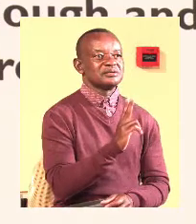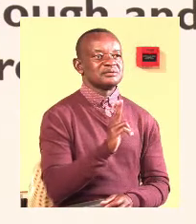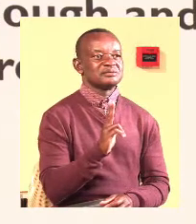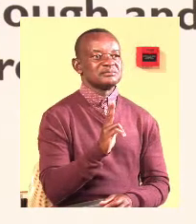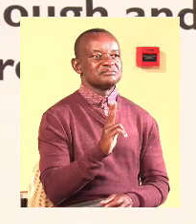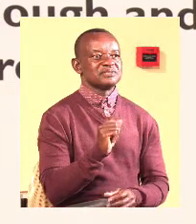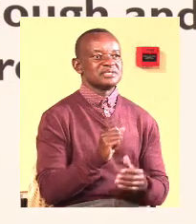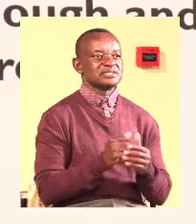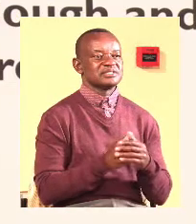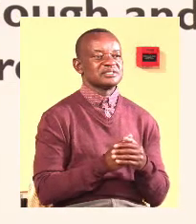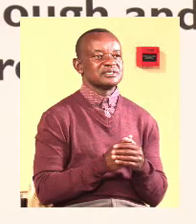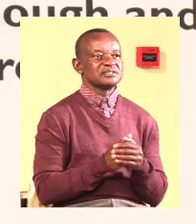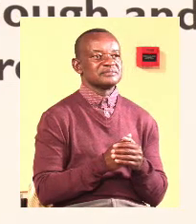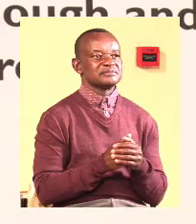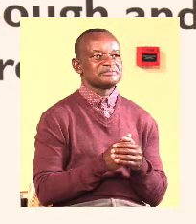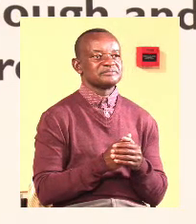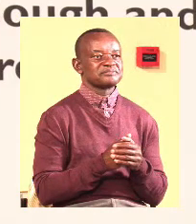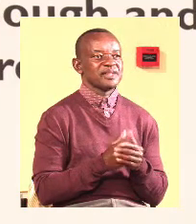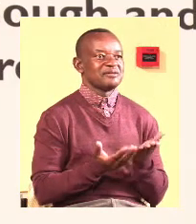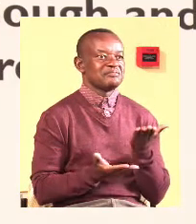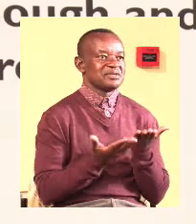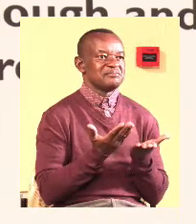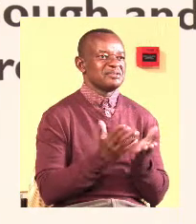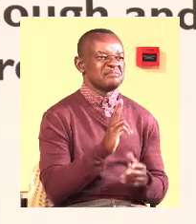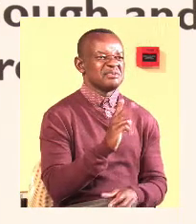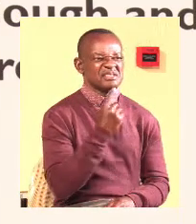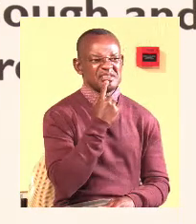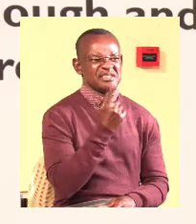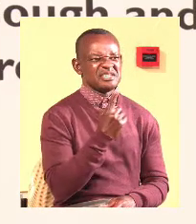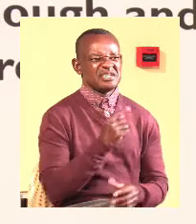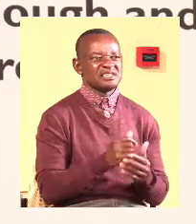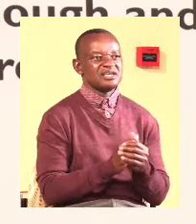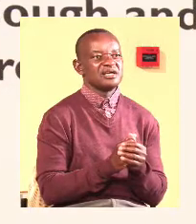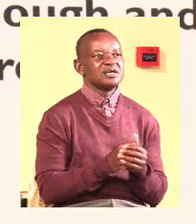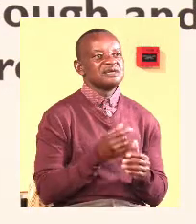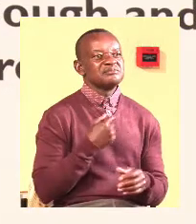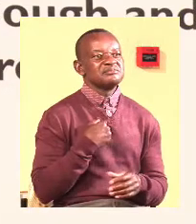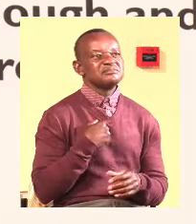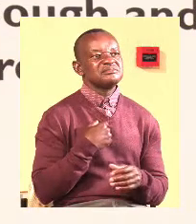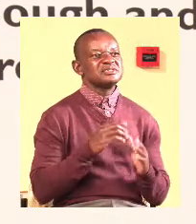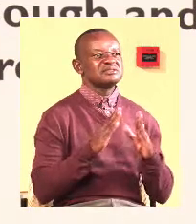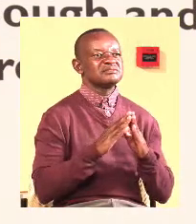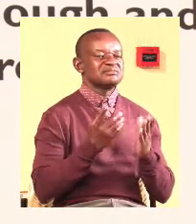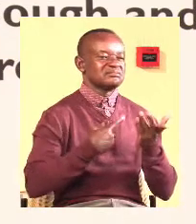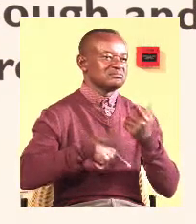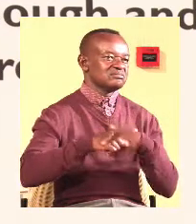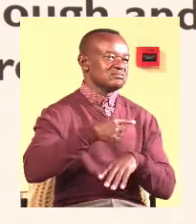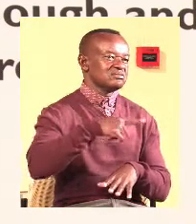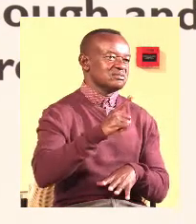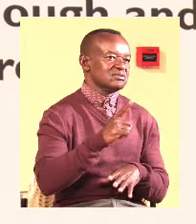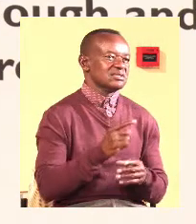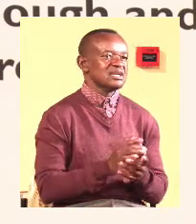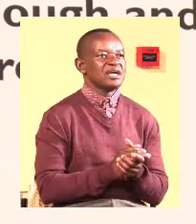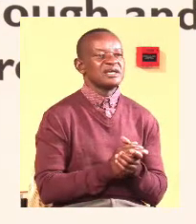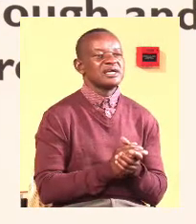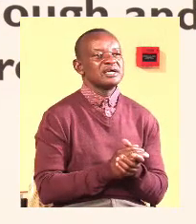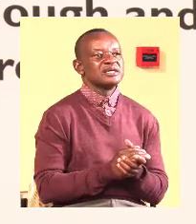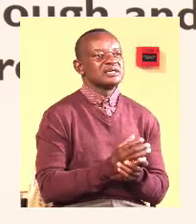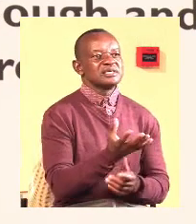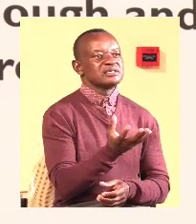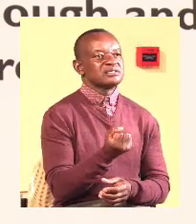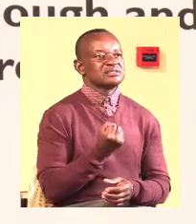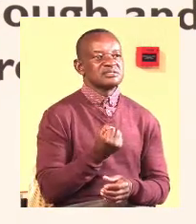obtain essential goods or service, it also has become a challenge for us. I must tell you that